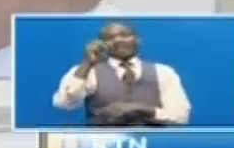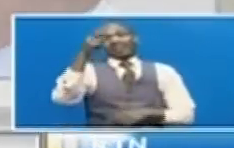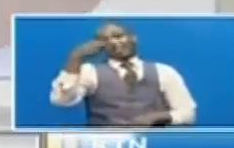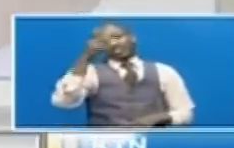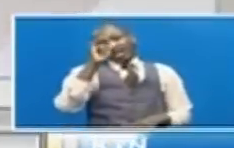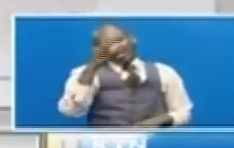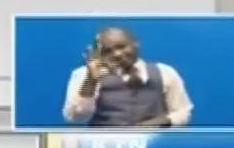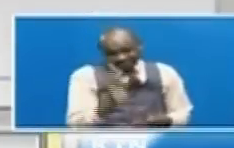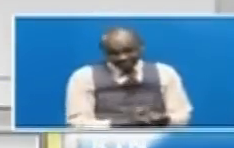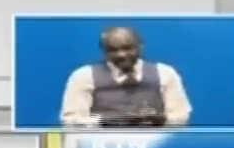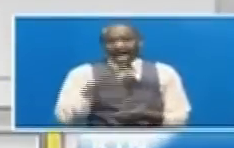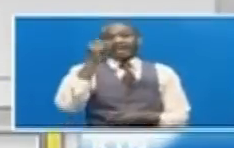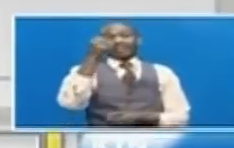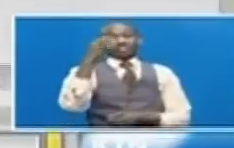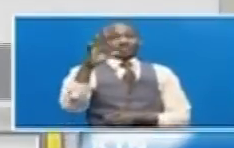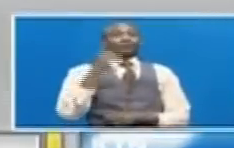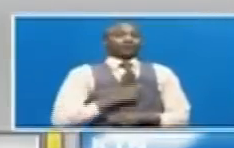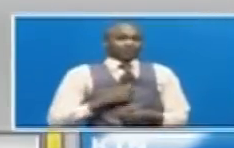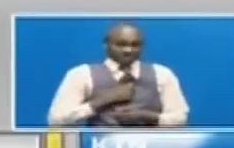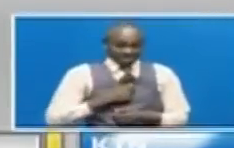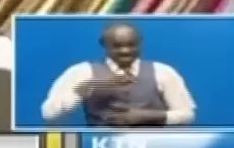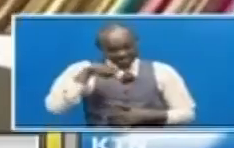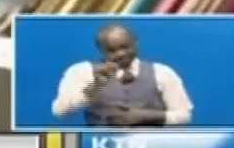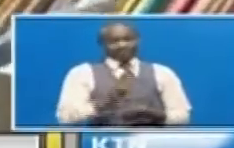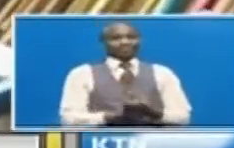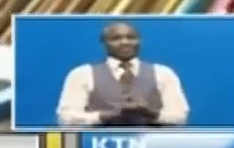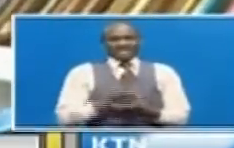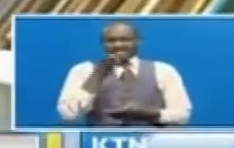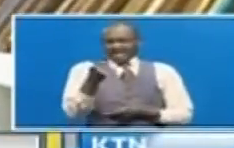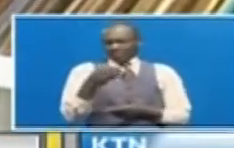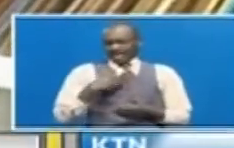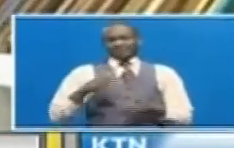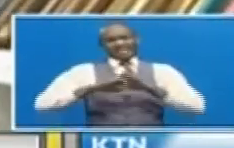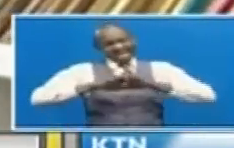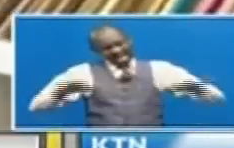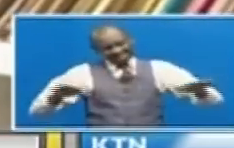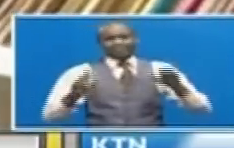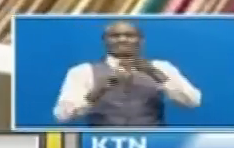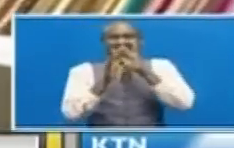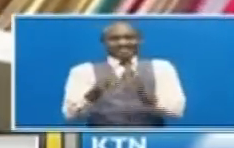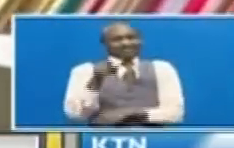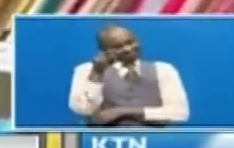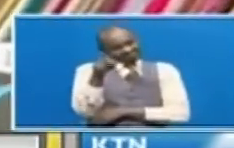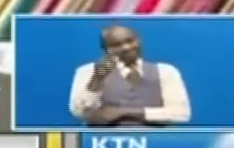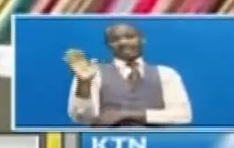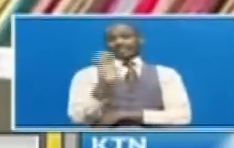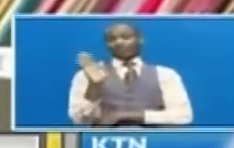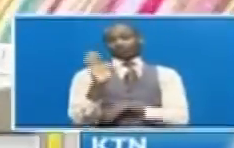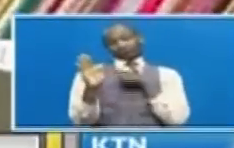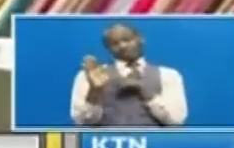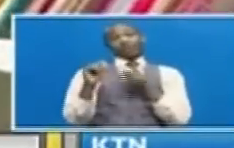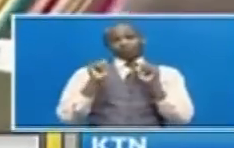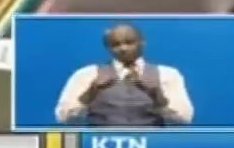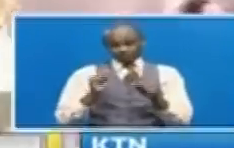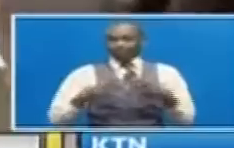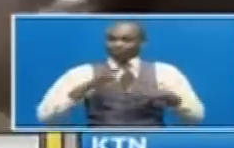board. Another case against Kambi is still under probe. Suspended Lands Cabinet Secretary Charity Ngillu may get a